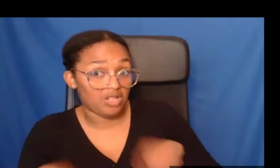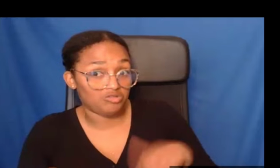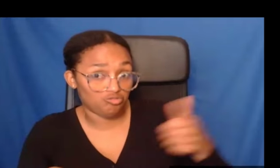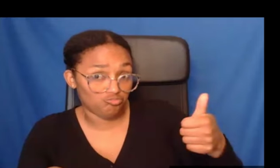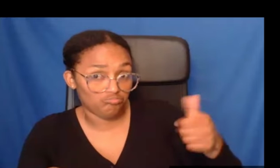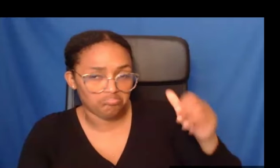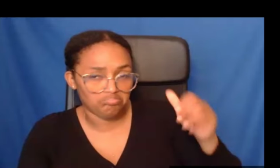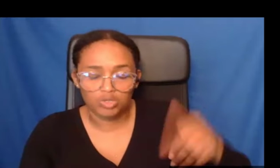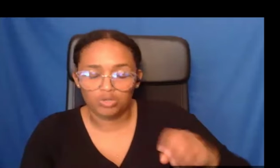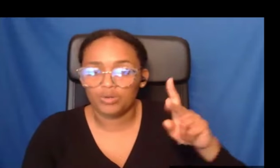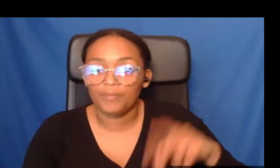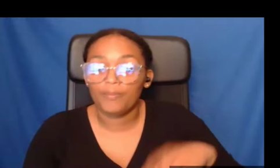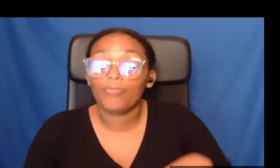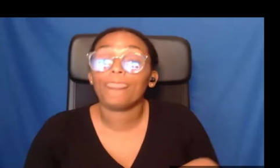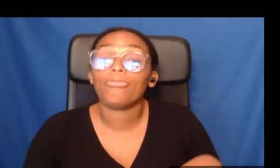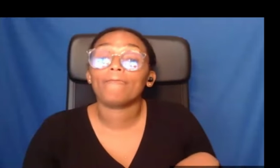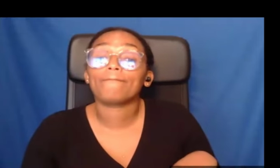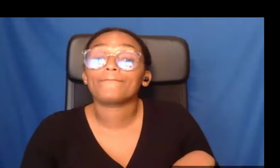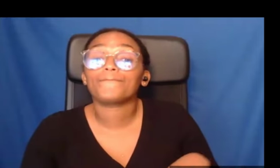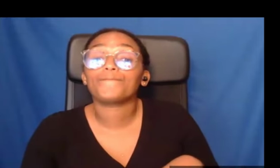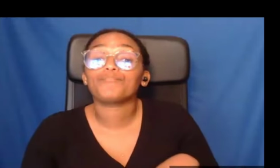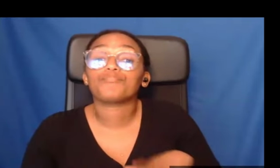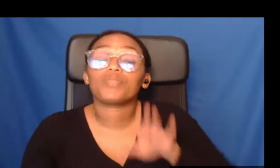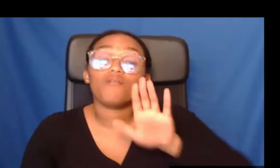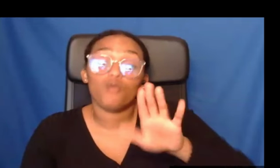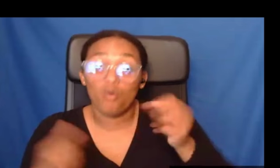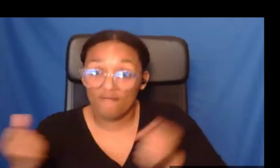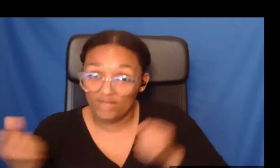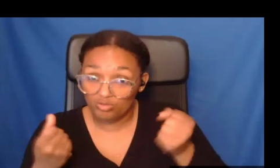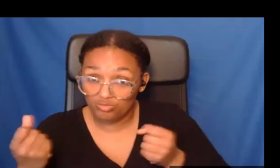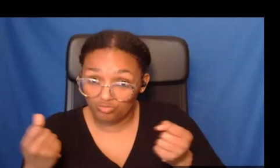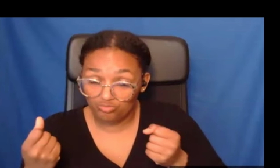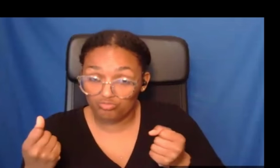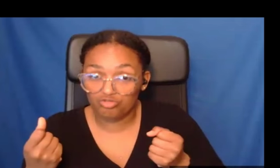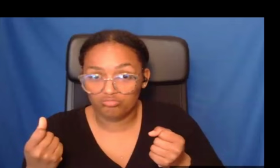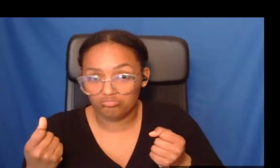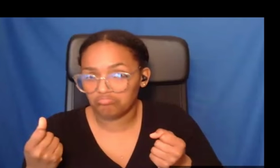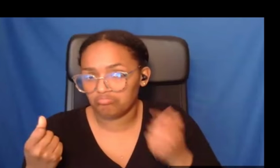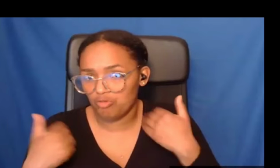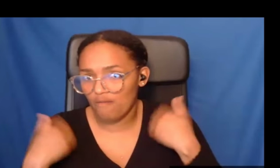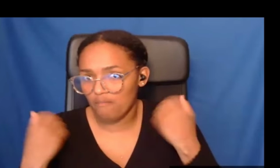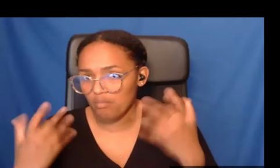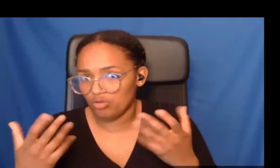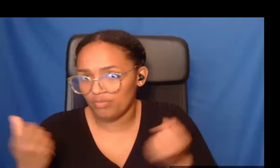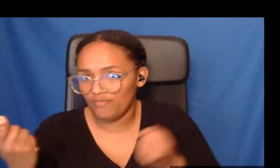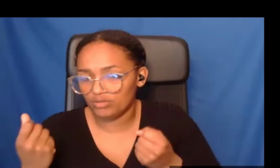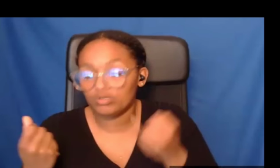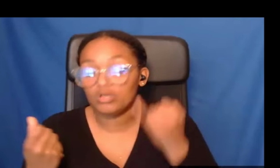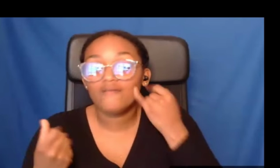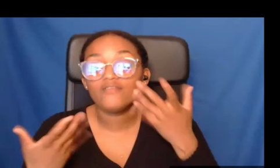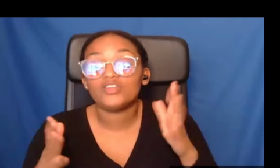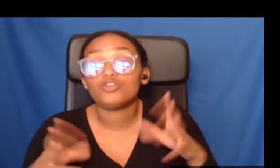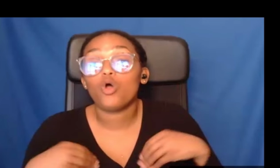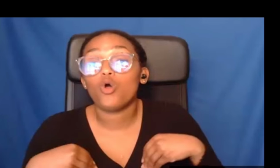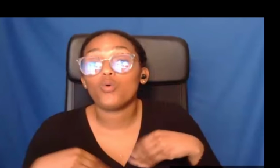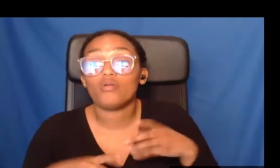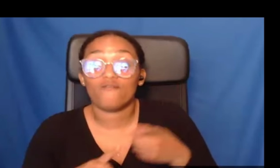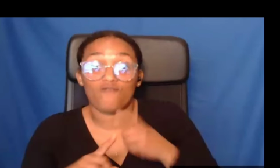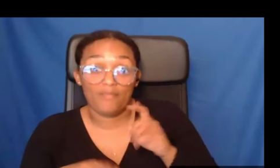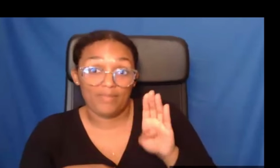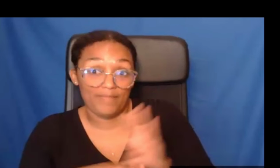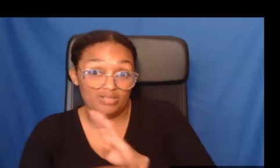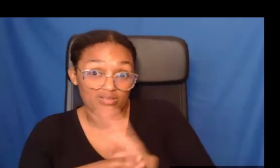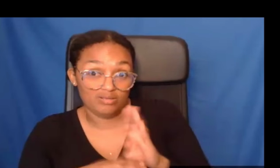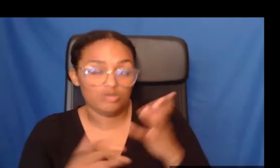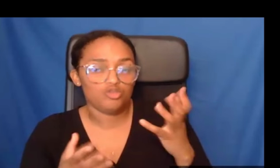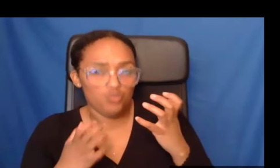First of all, if your vehicles are owned by the business, you're going to want to insure them under a